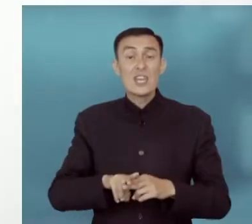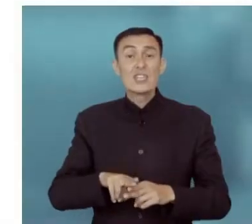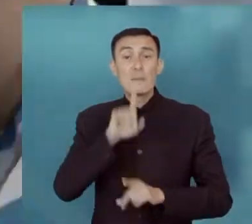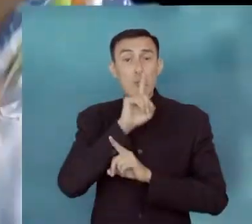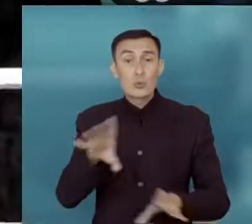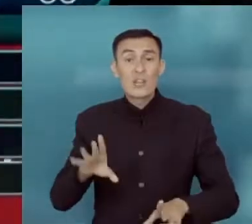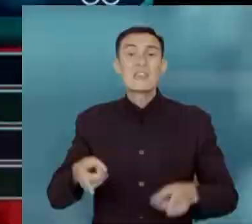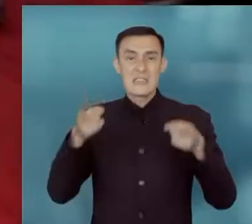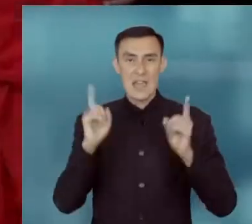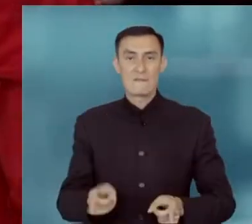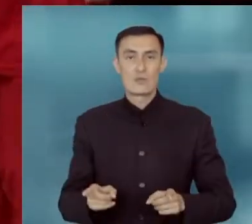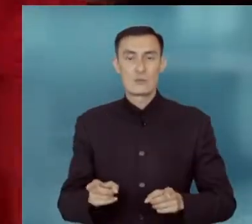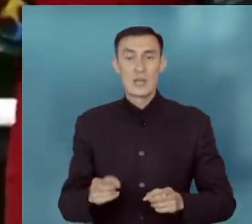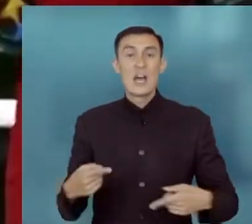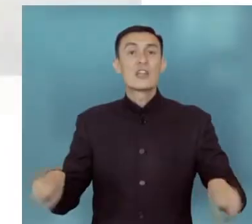until they come true.